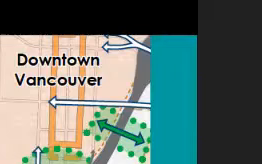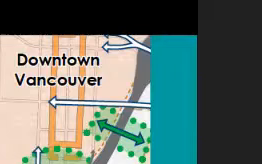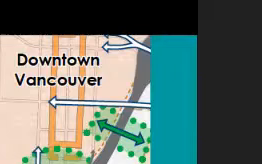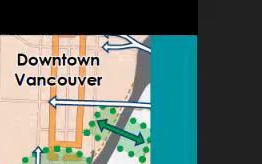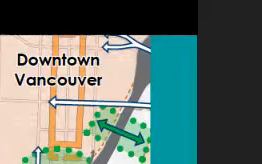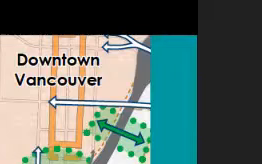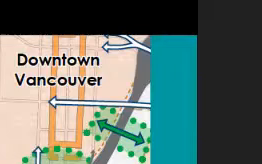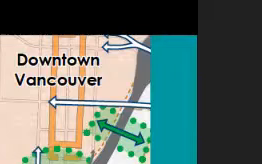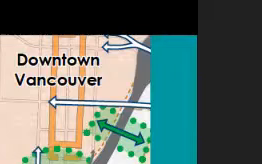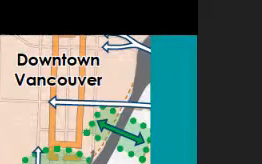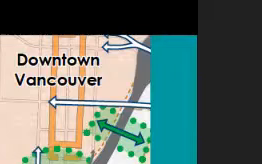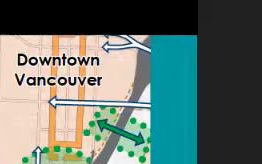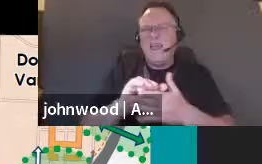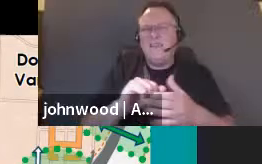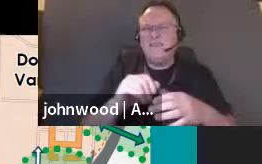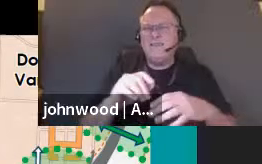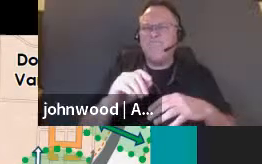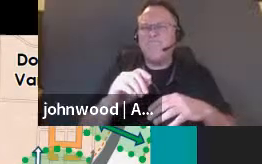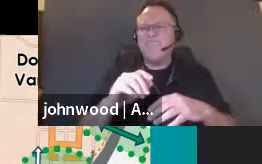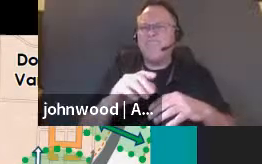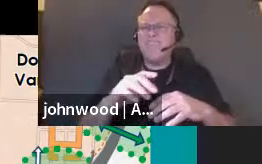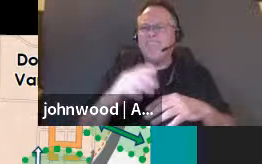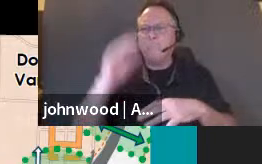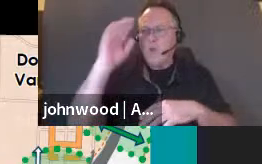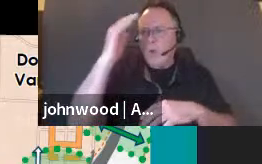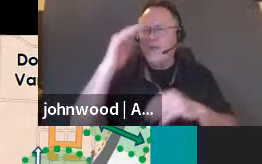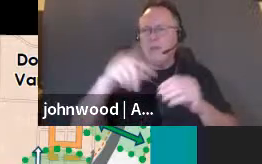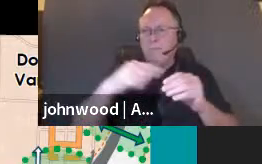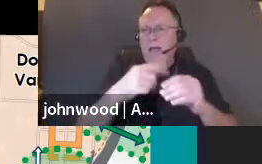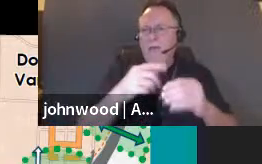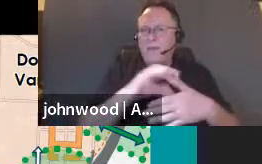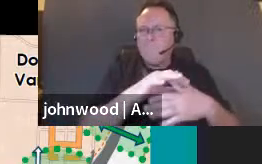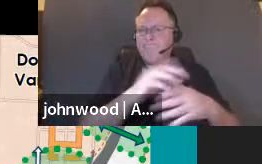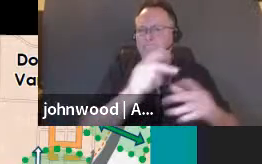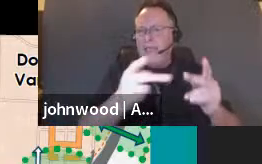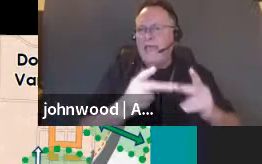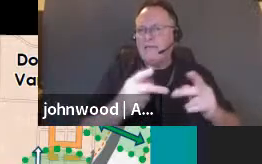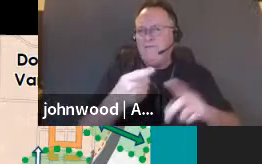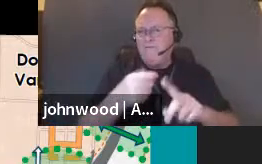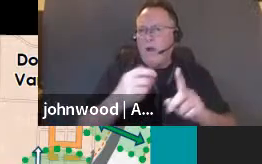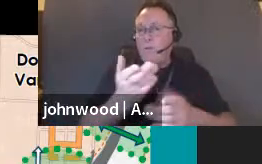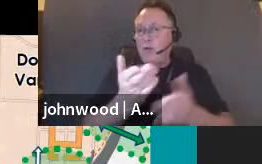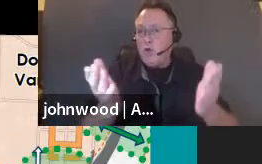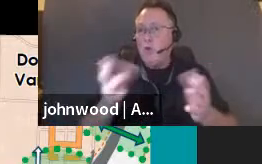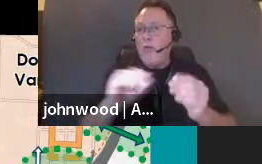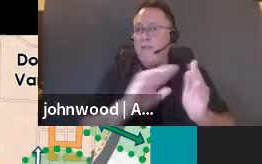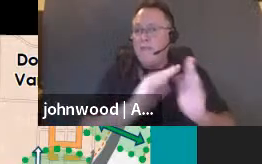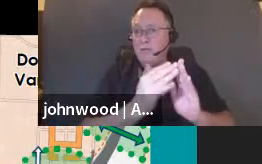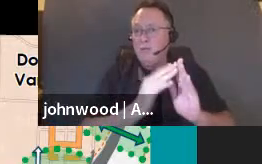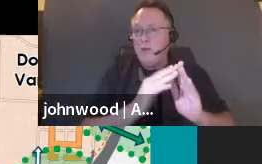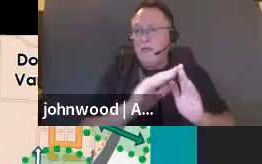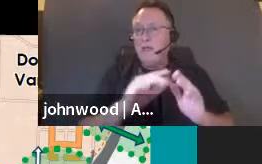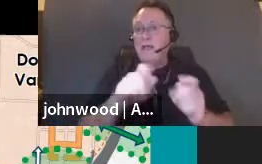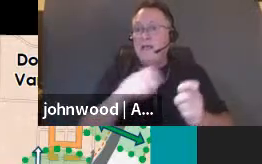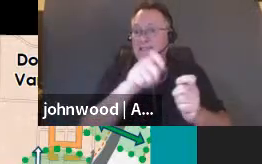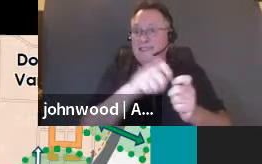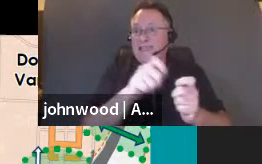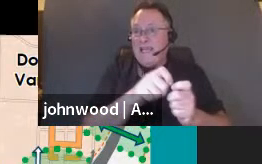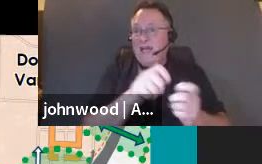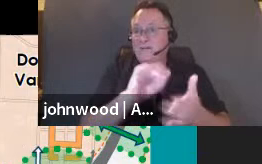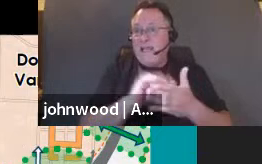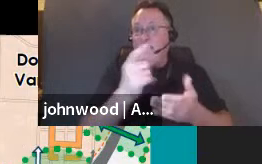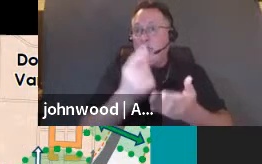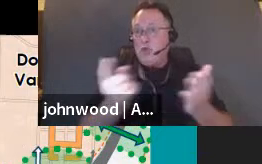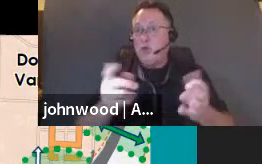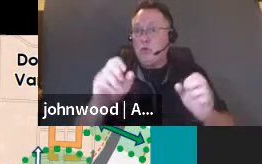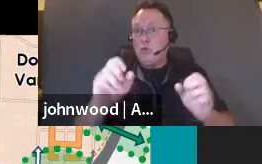knowledge of the place that is going to come from you and from the community. So the details that you all can provide will help